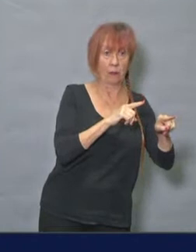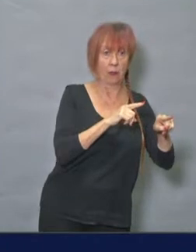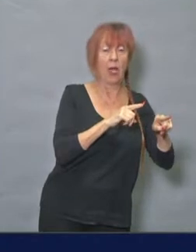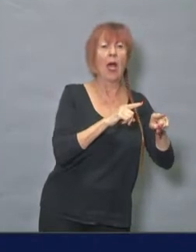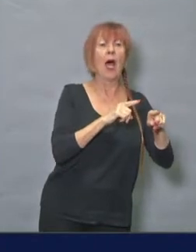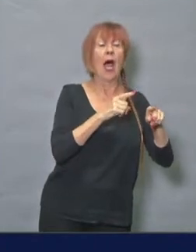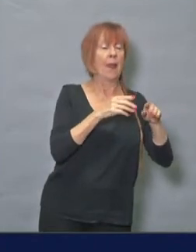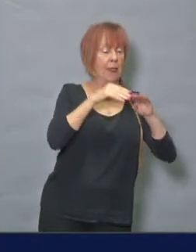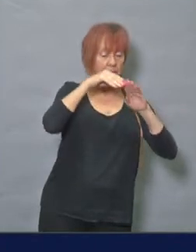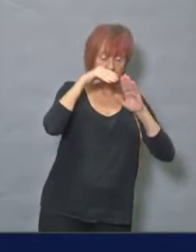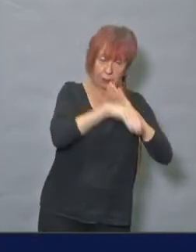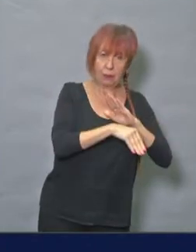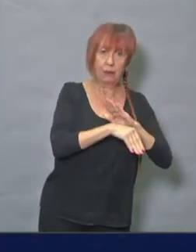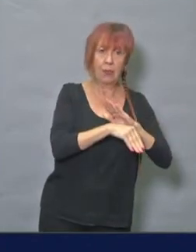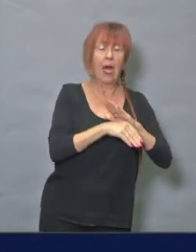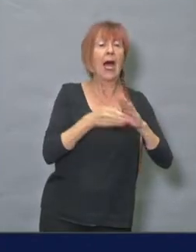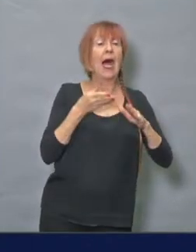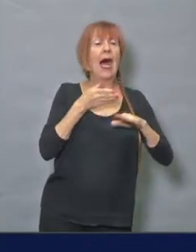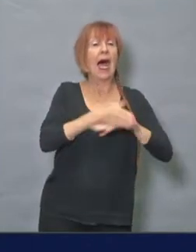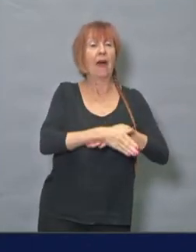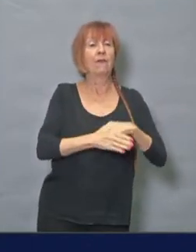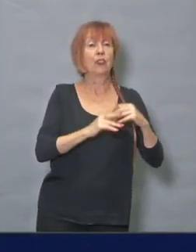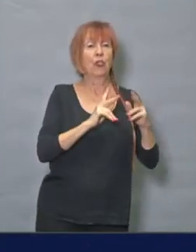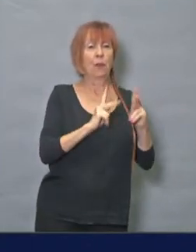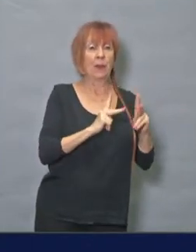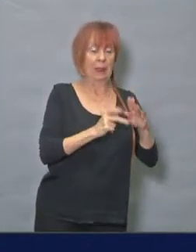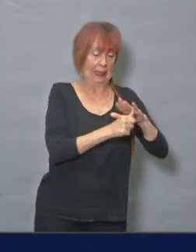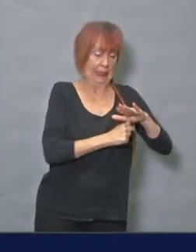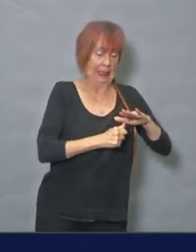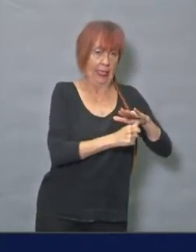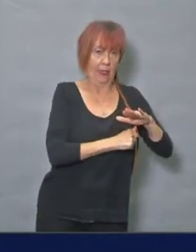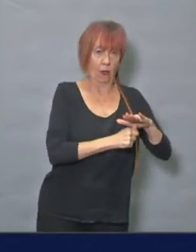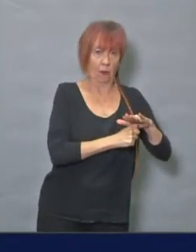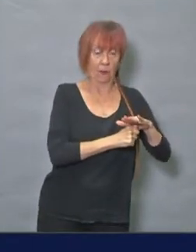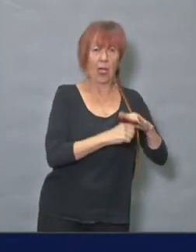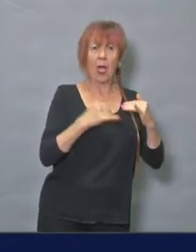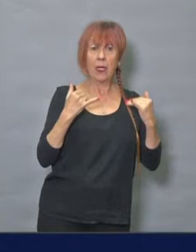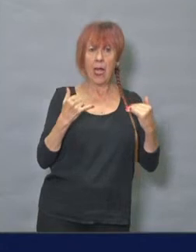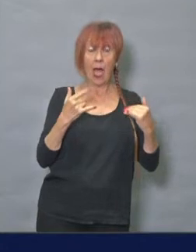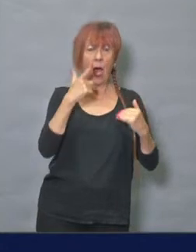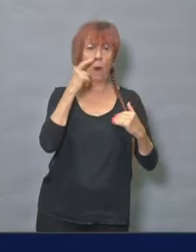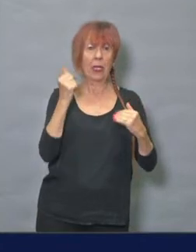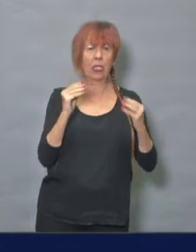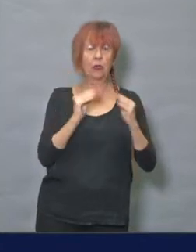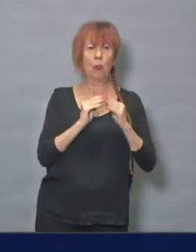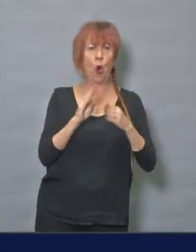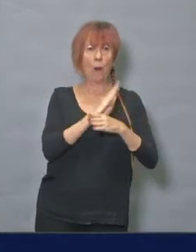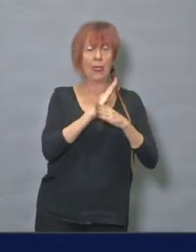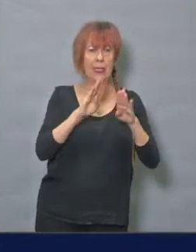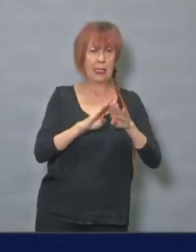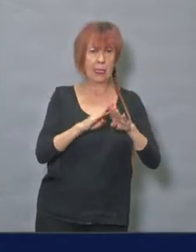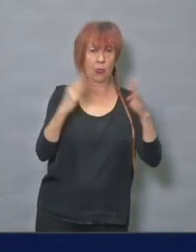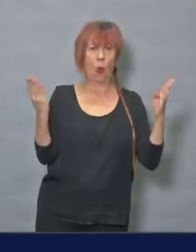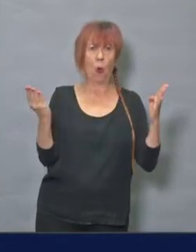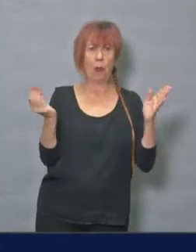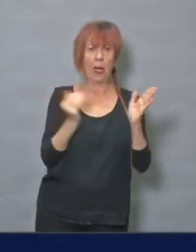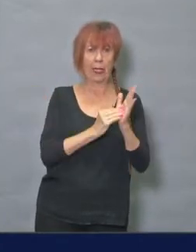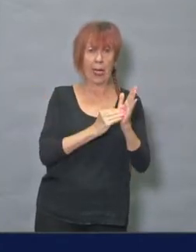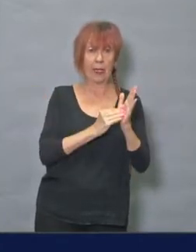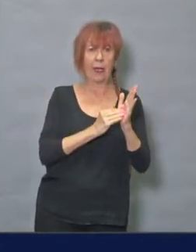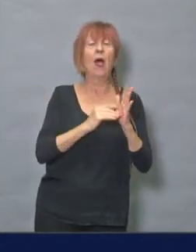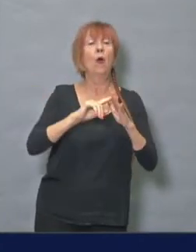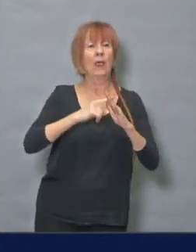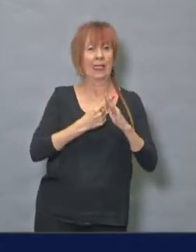their homes and only essential businesses were open. Now, as more businesses have reopened, we're beginning to see this